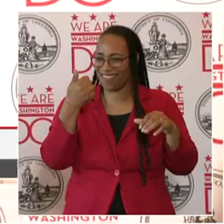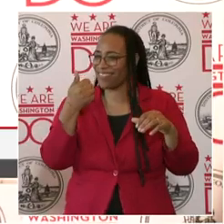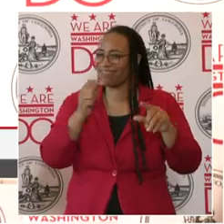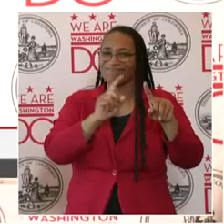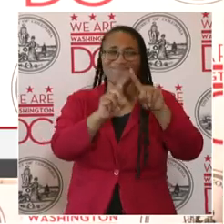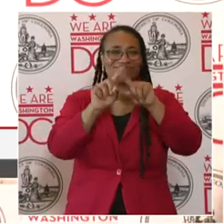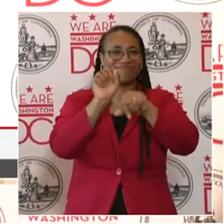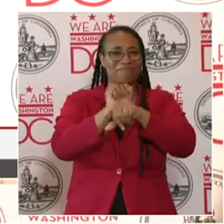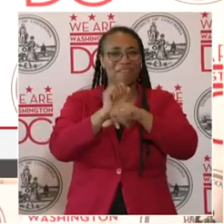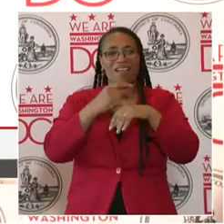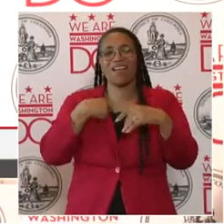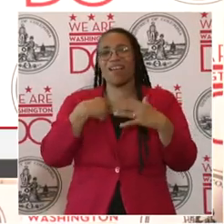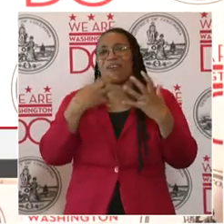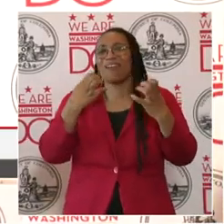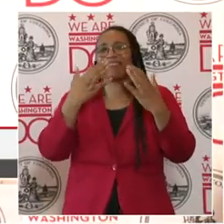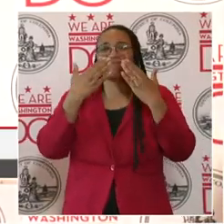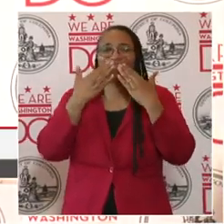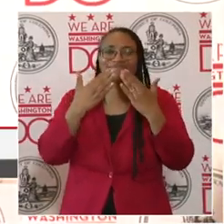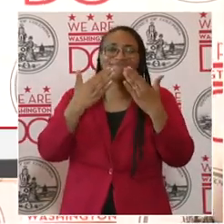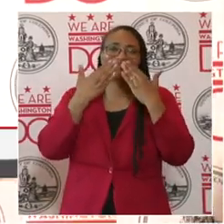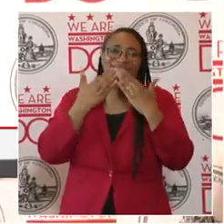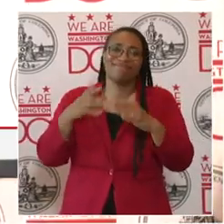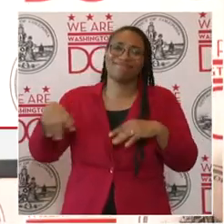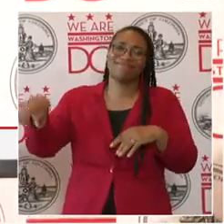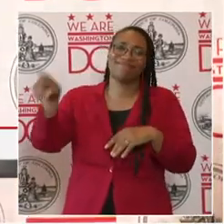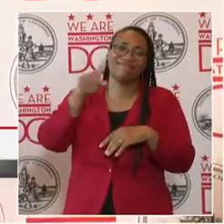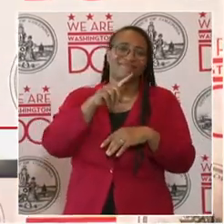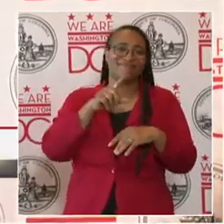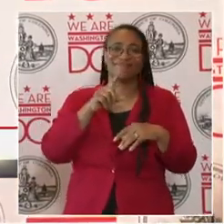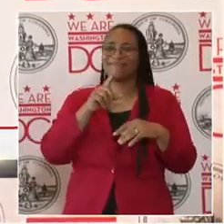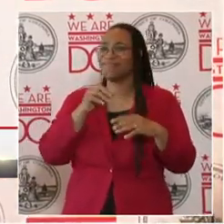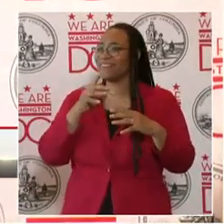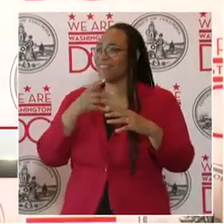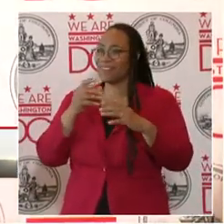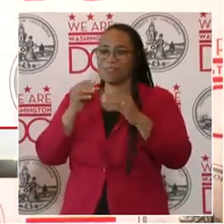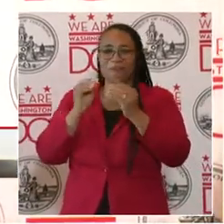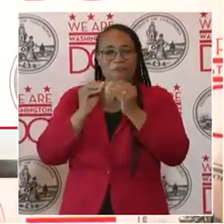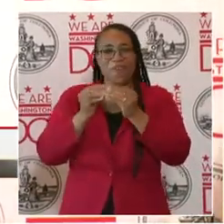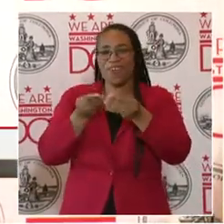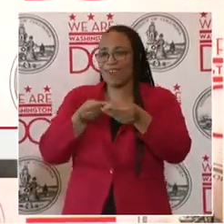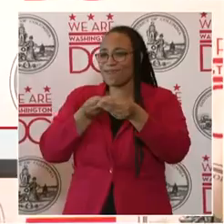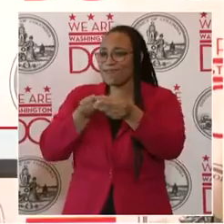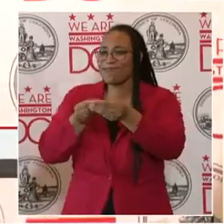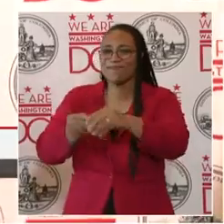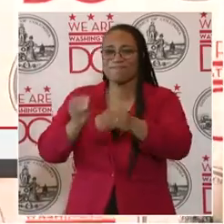Grateful to the honorees. I can't wait for you guys to pour into our youth. Thank you deeply.